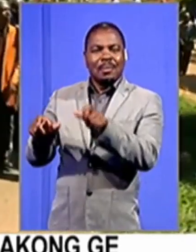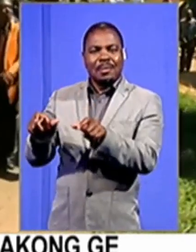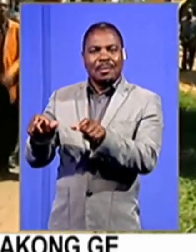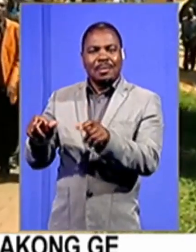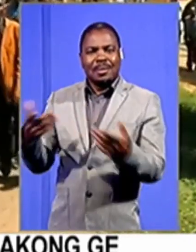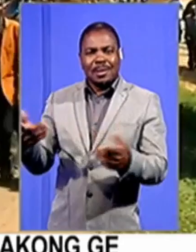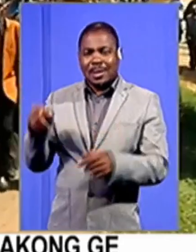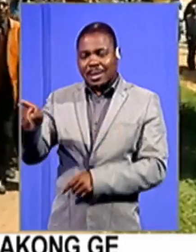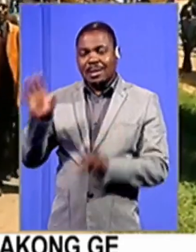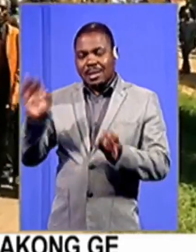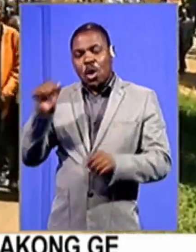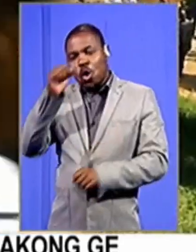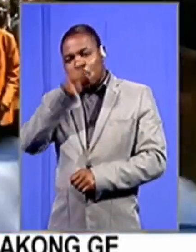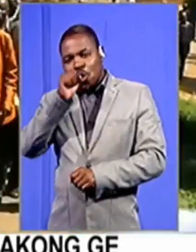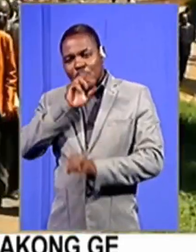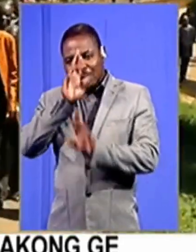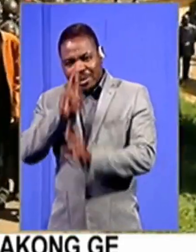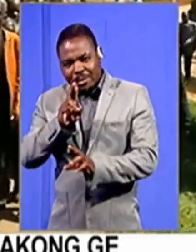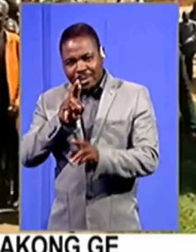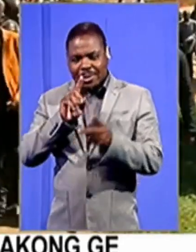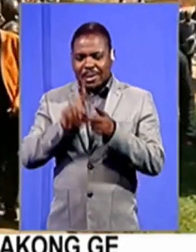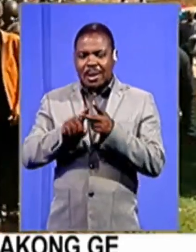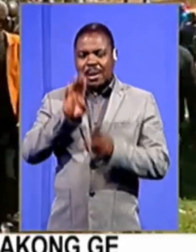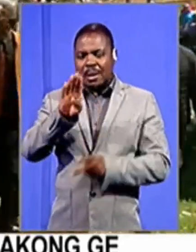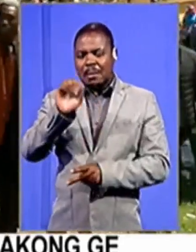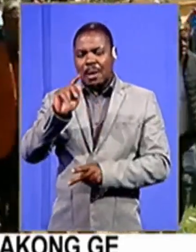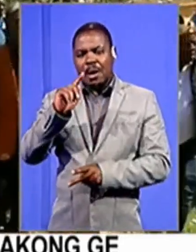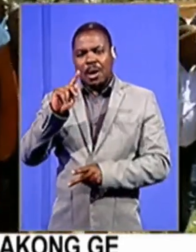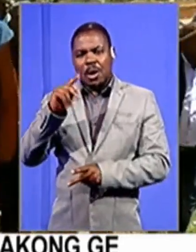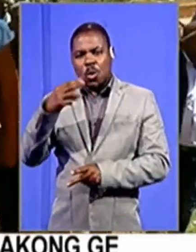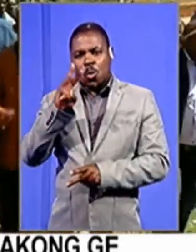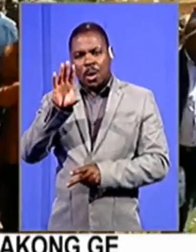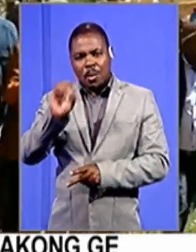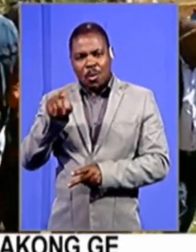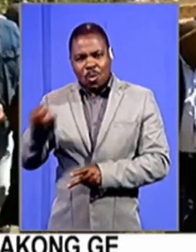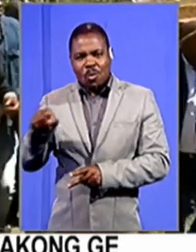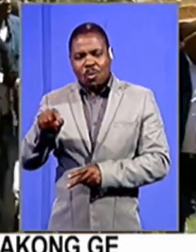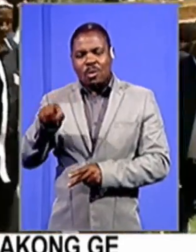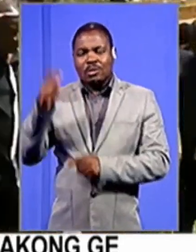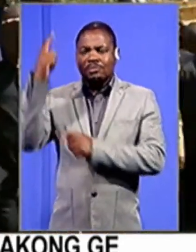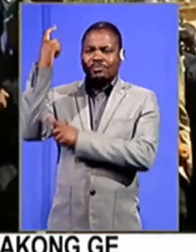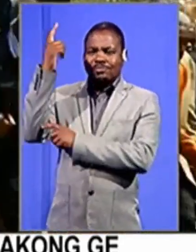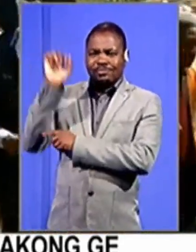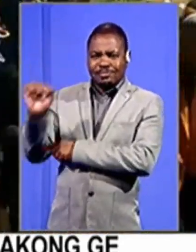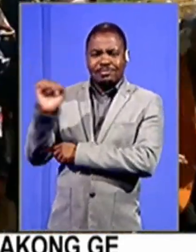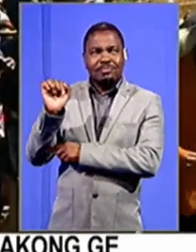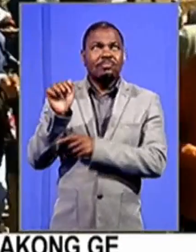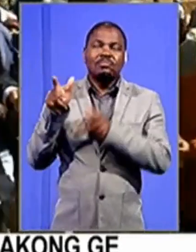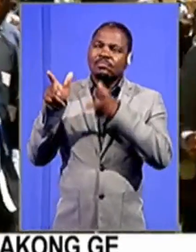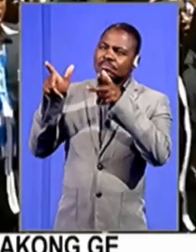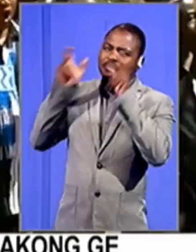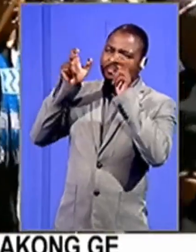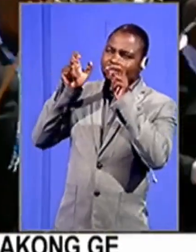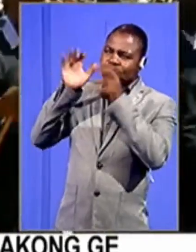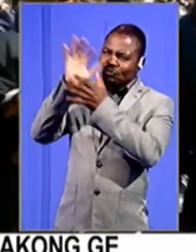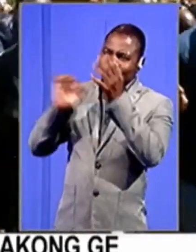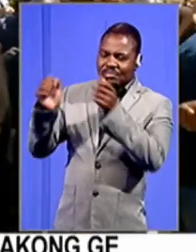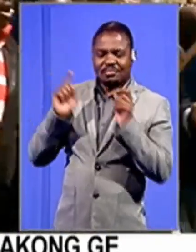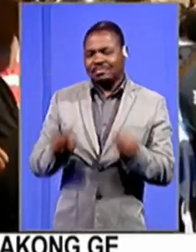ga se dikolobe ga se ba kgwebo ba ka se badimo ba balobedi ba ka se theetse matswante